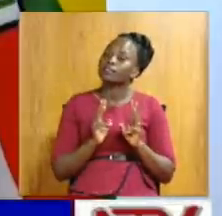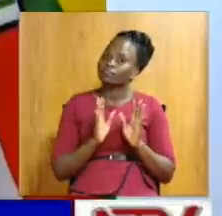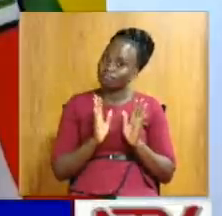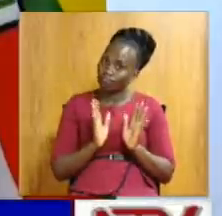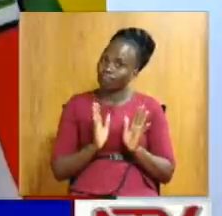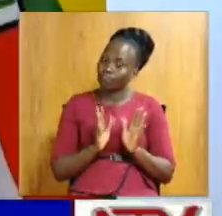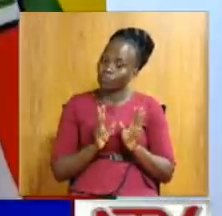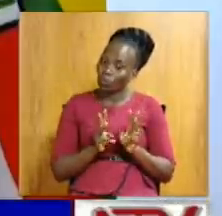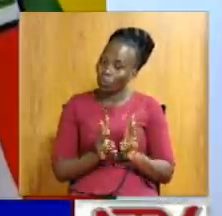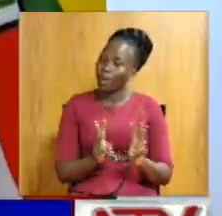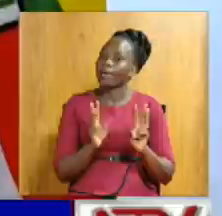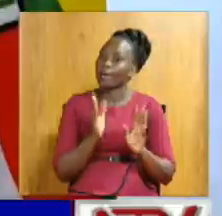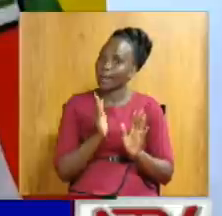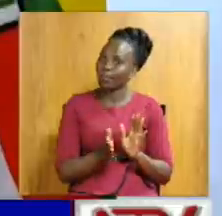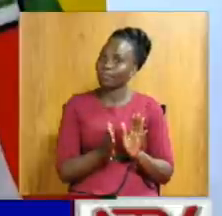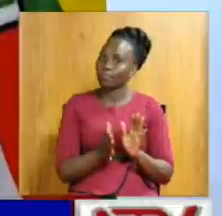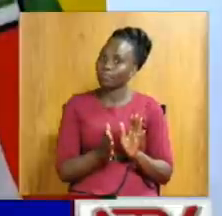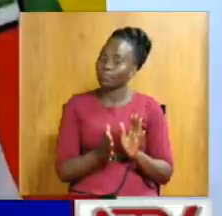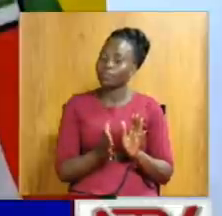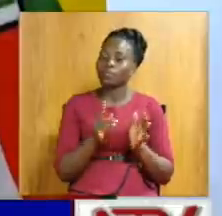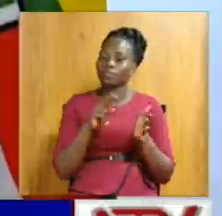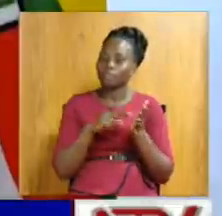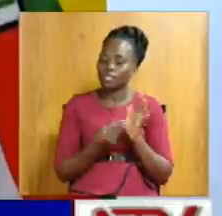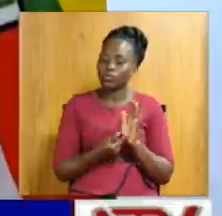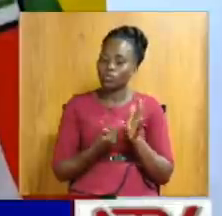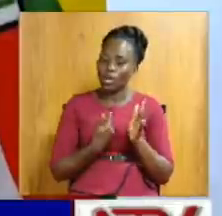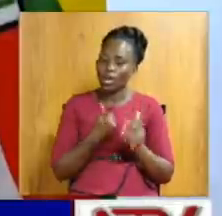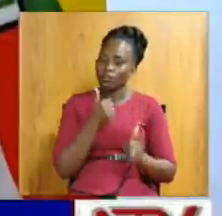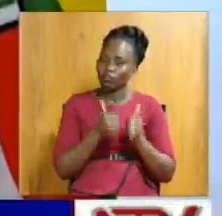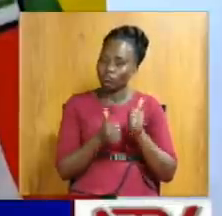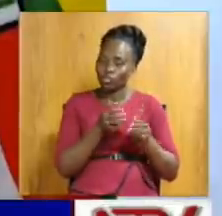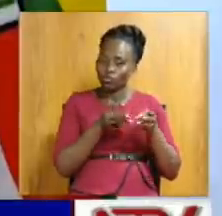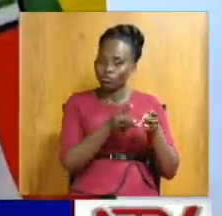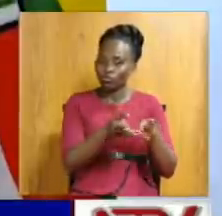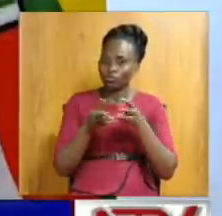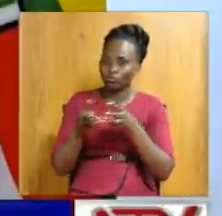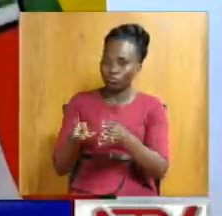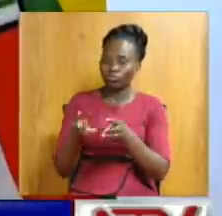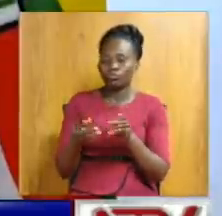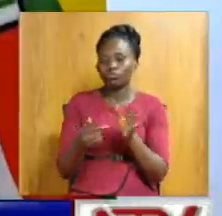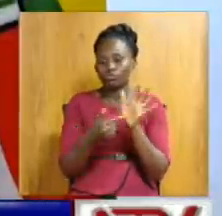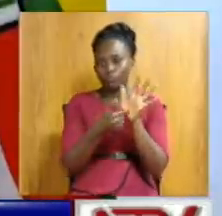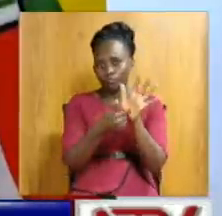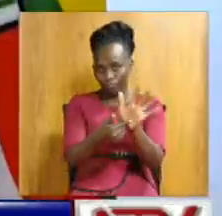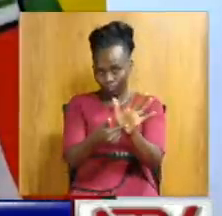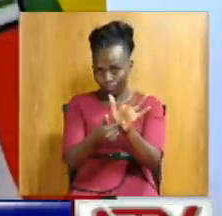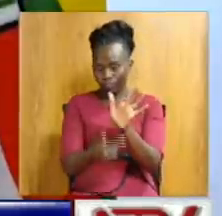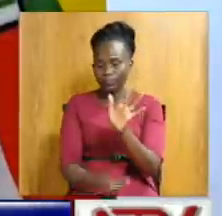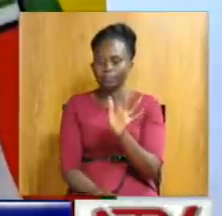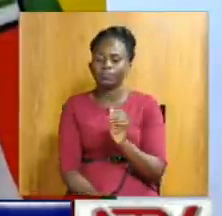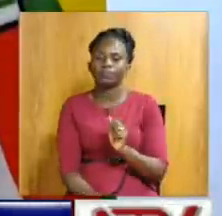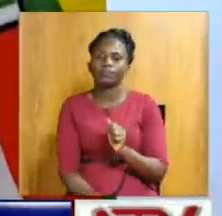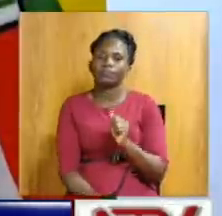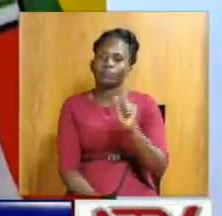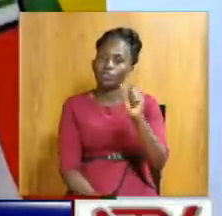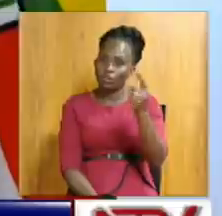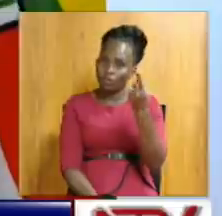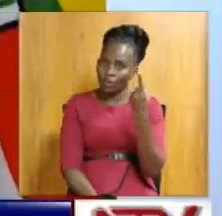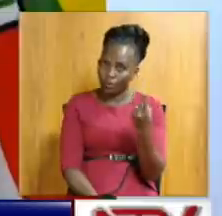We shall therefore take the following measures as indicated below. Number